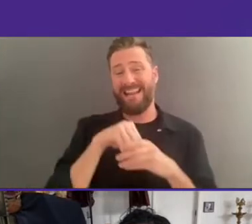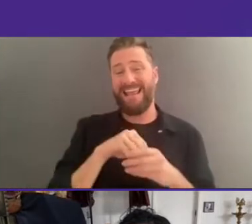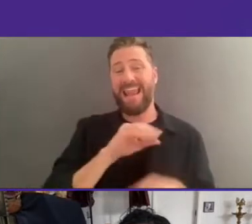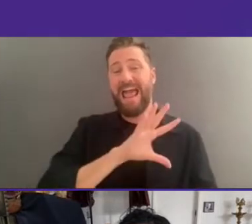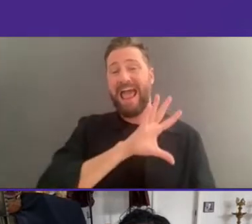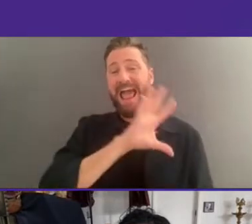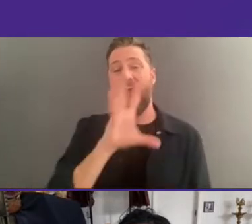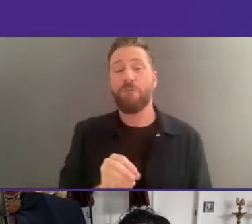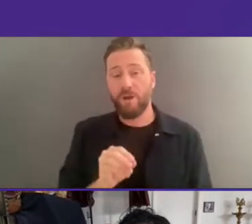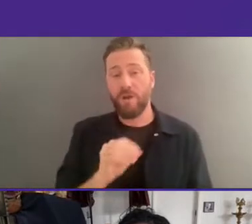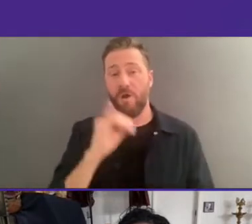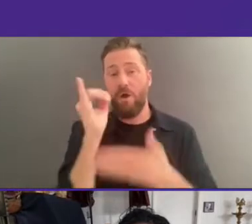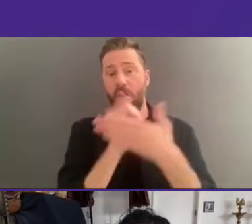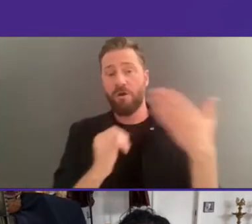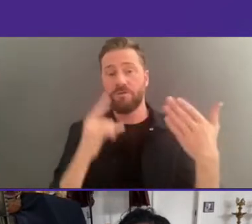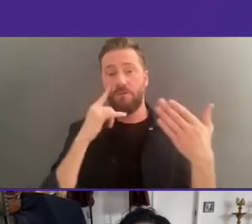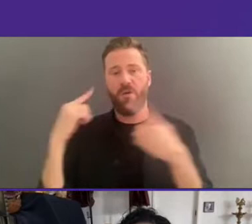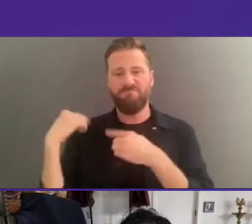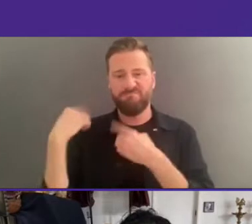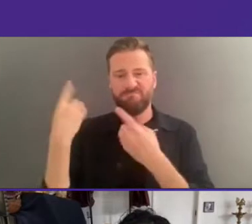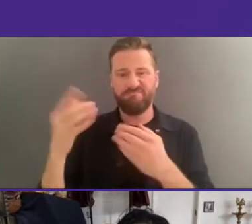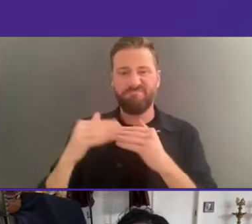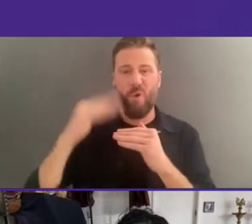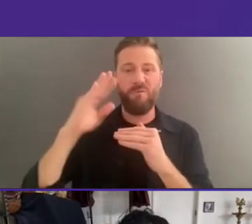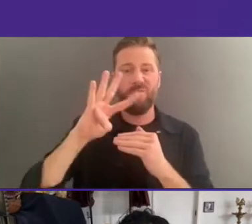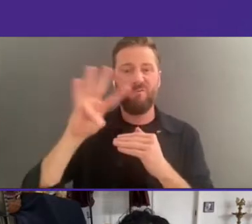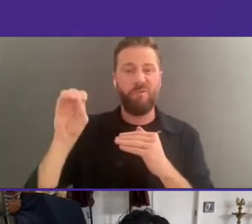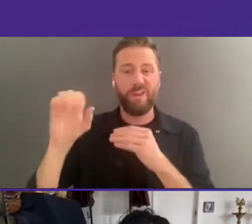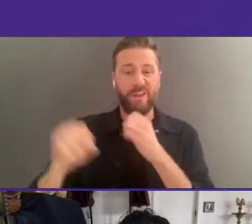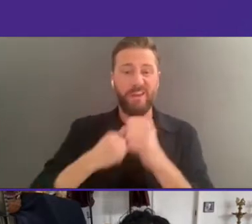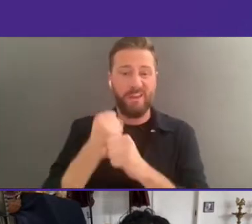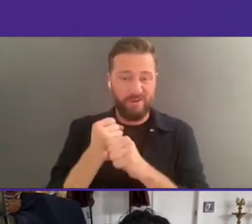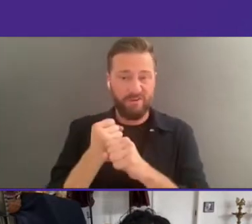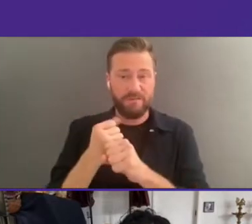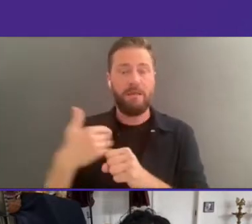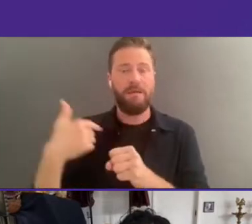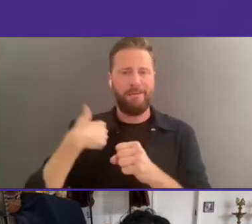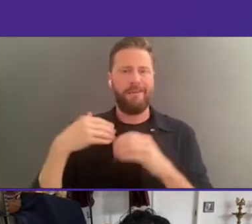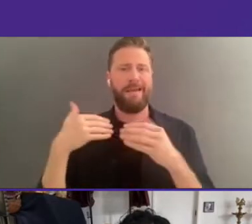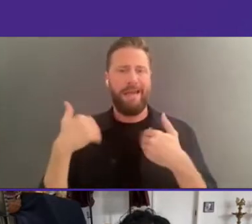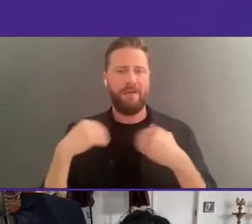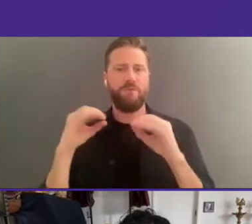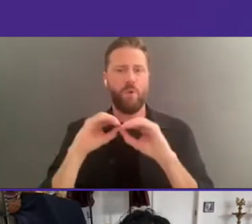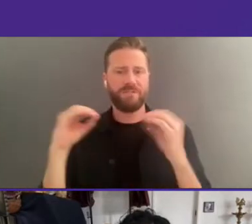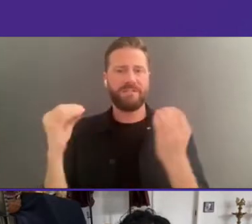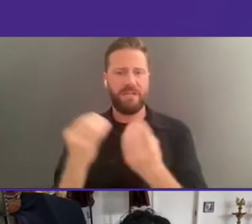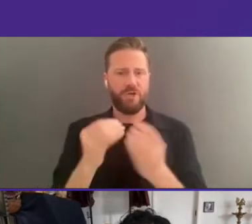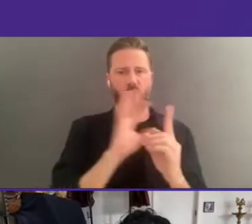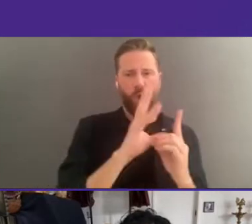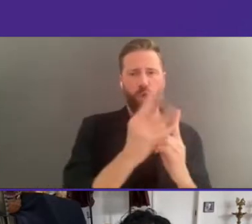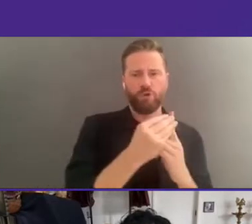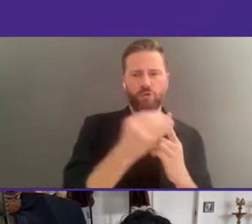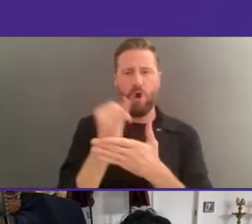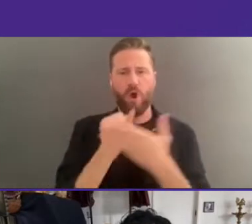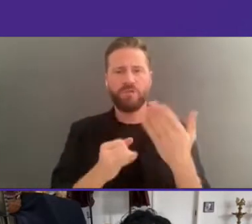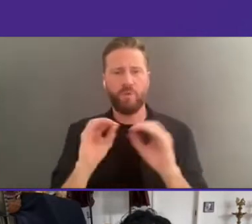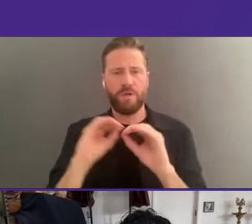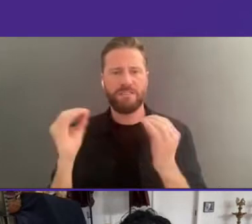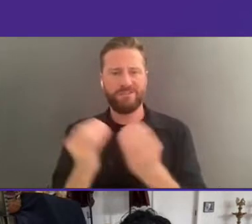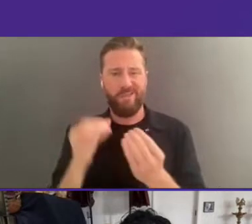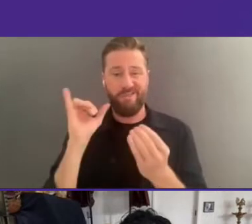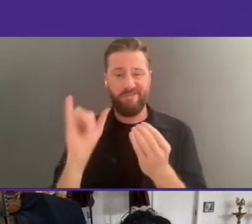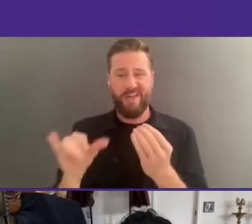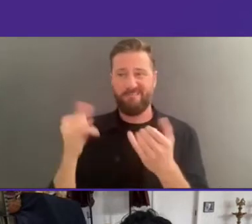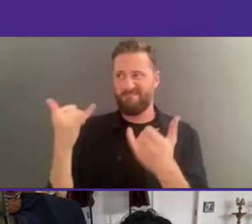over 40 years. And I have an organization, a cultural arts organization, which is 30